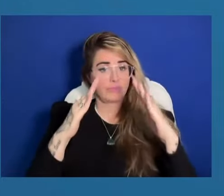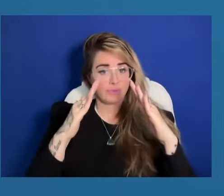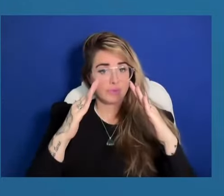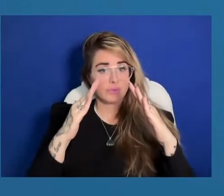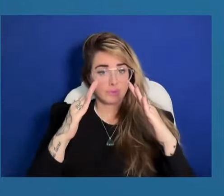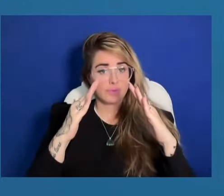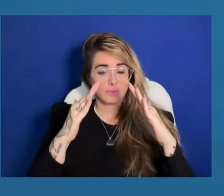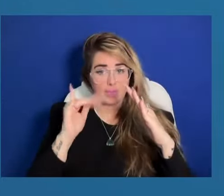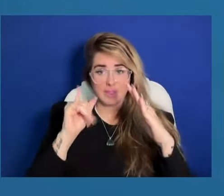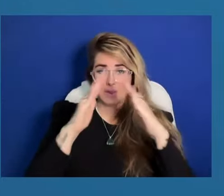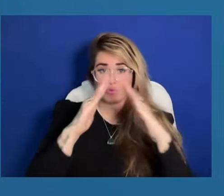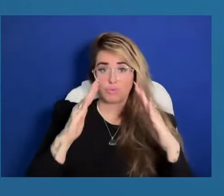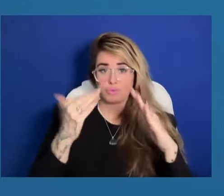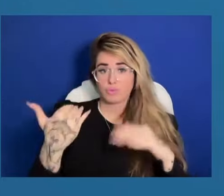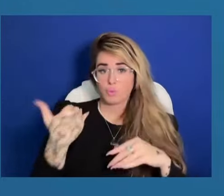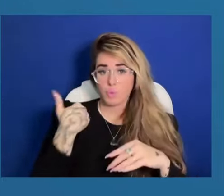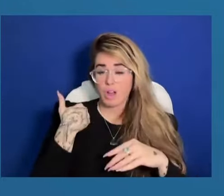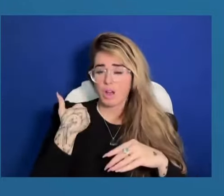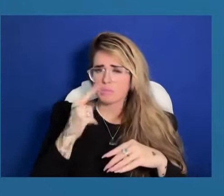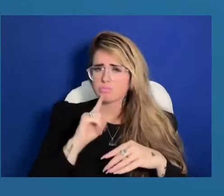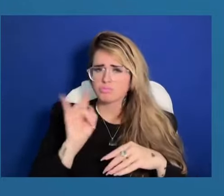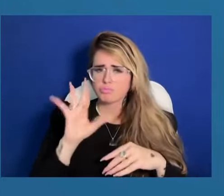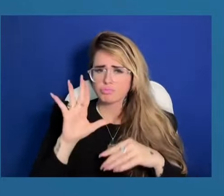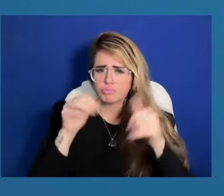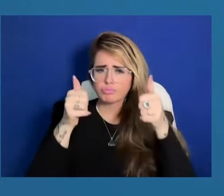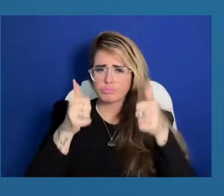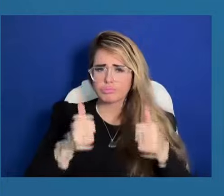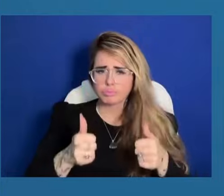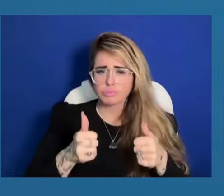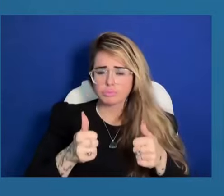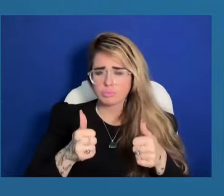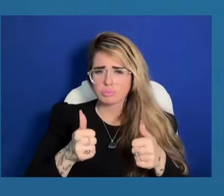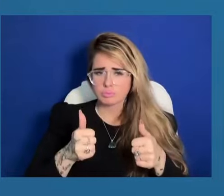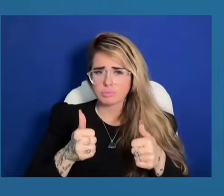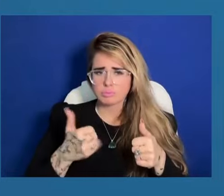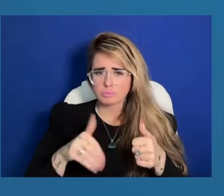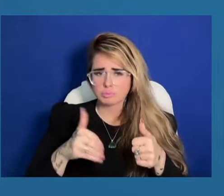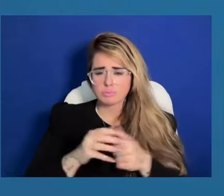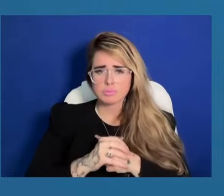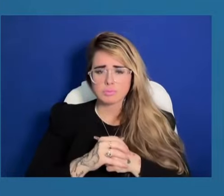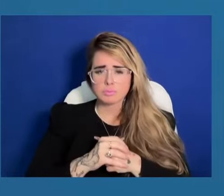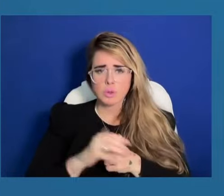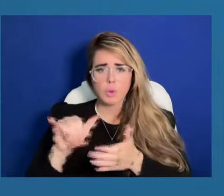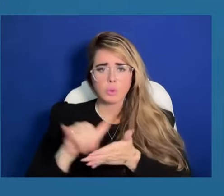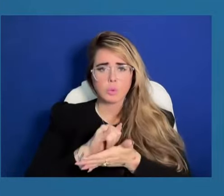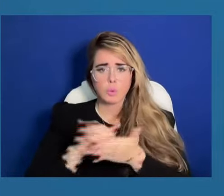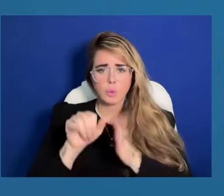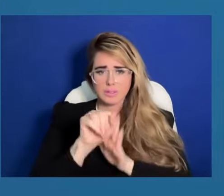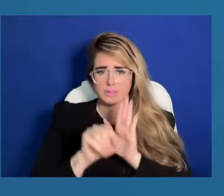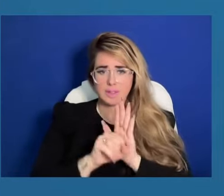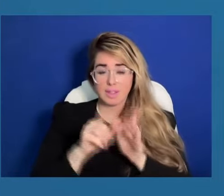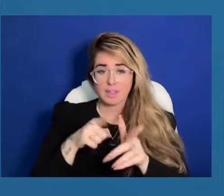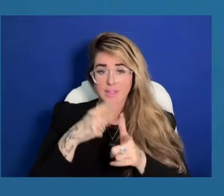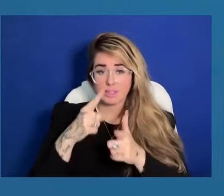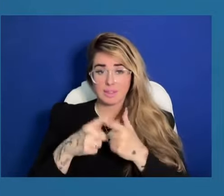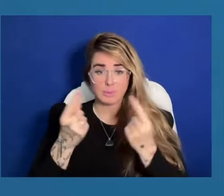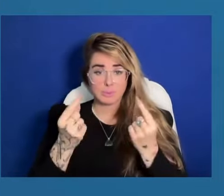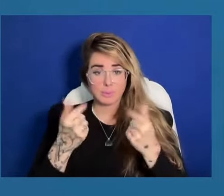The roof was in critical condition, as they would say. New York State then had a